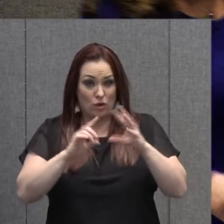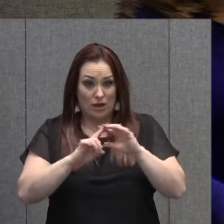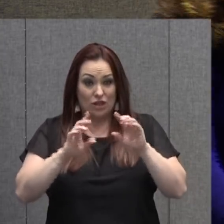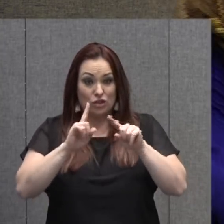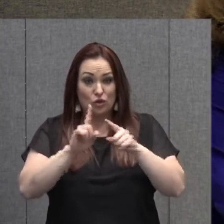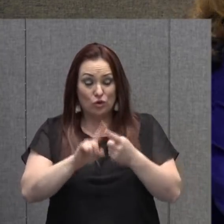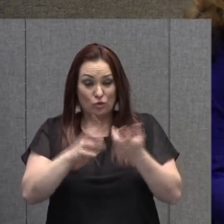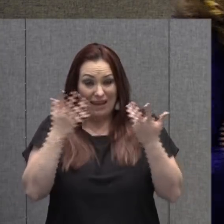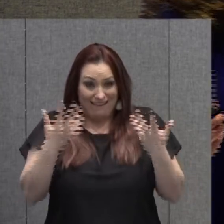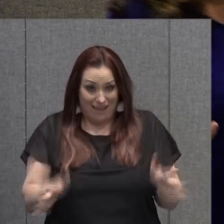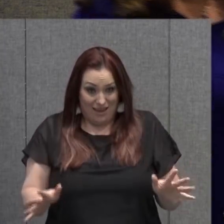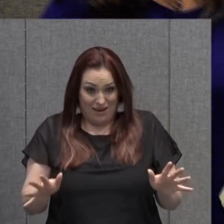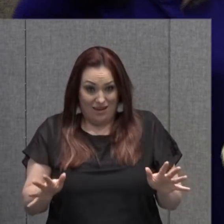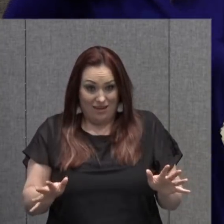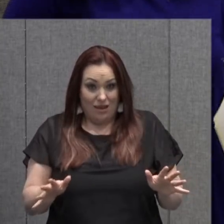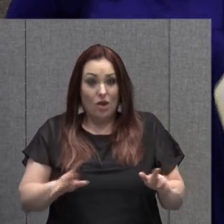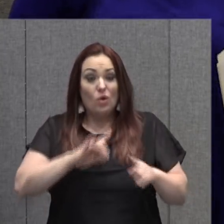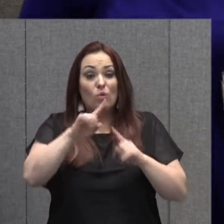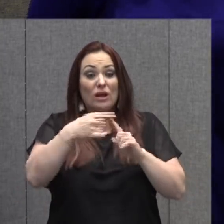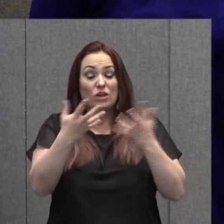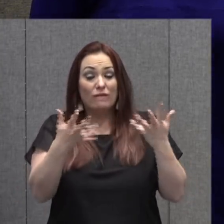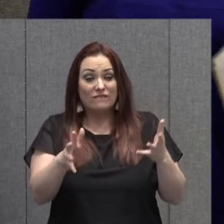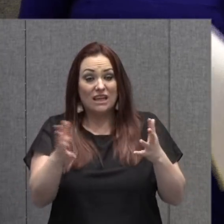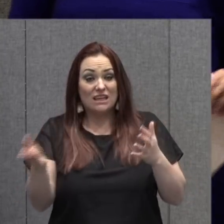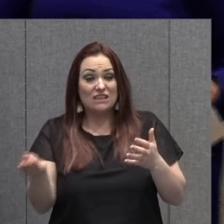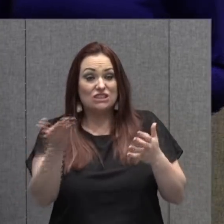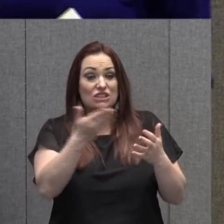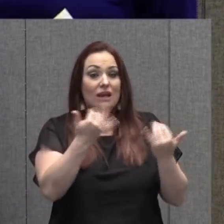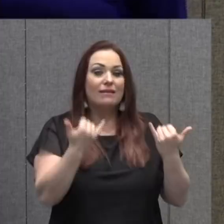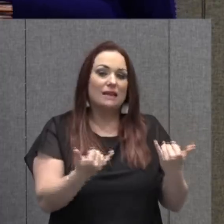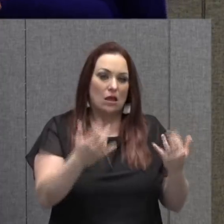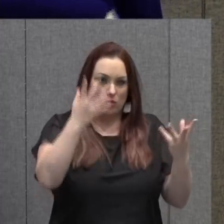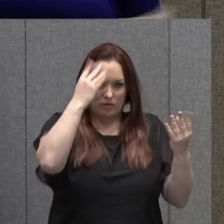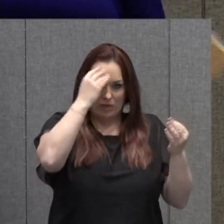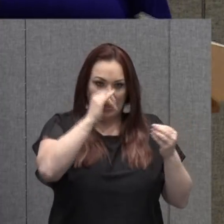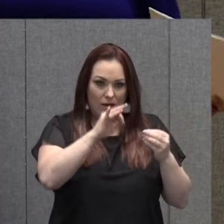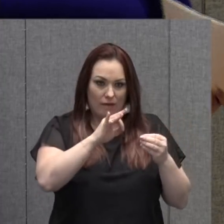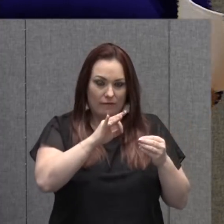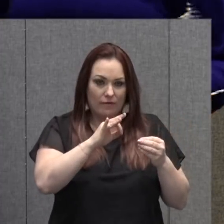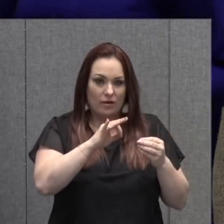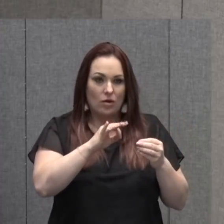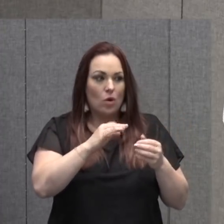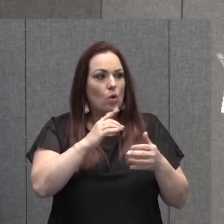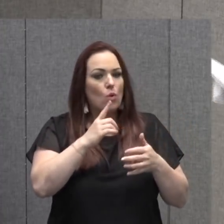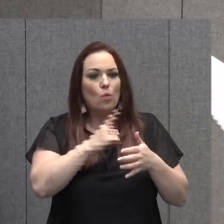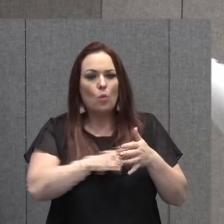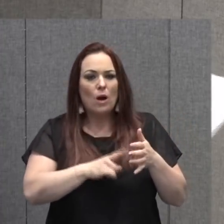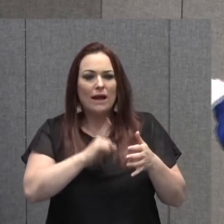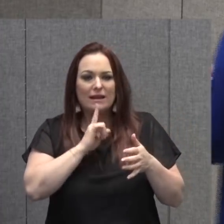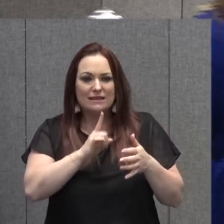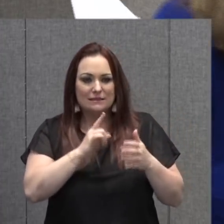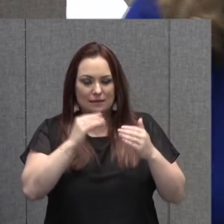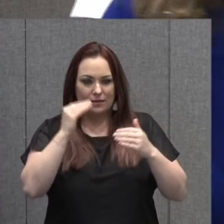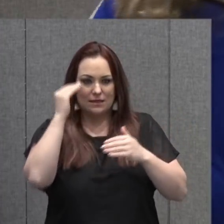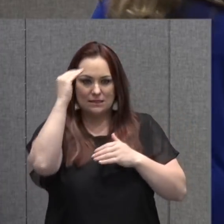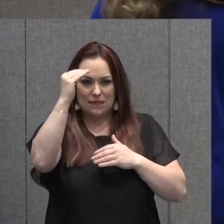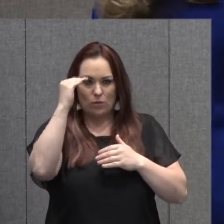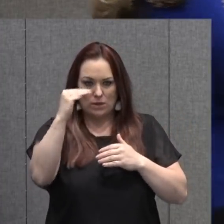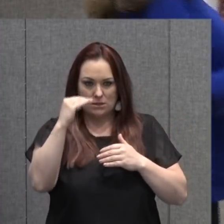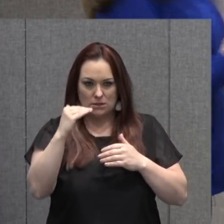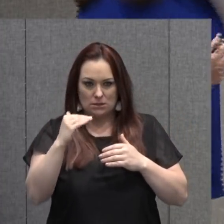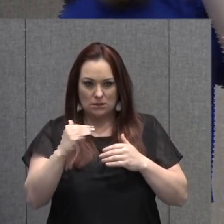part, the next thing you guys can do is now you can think of sequence of events.